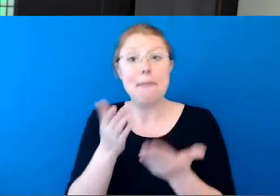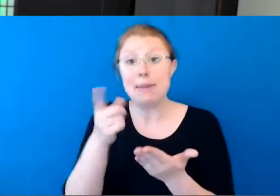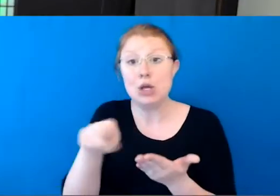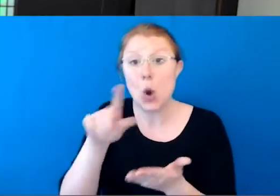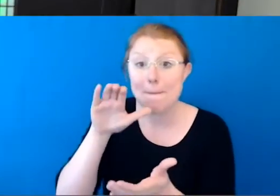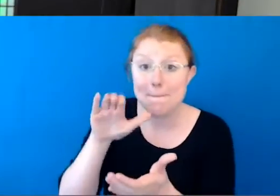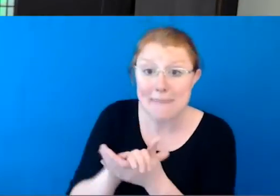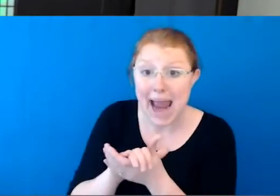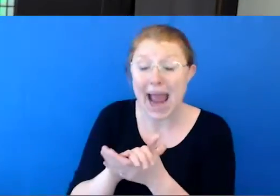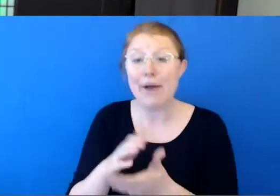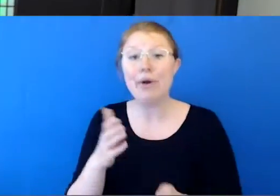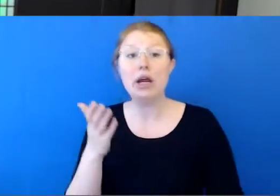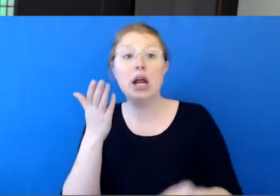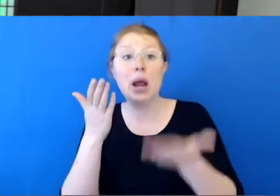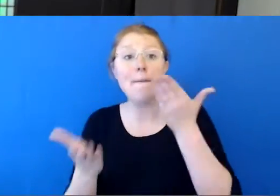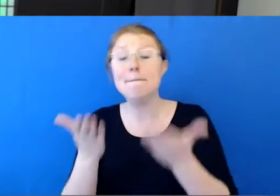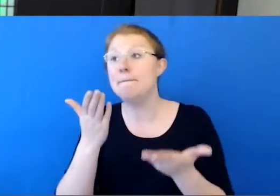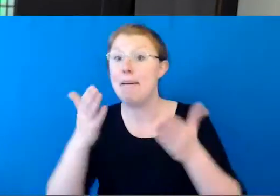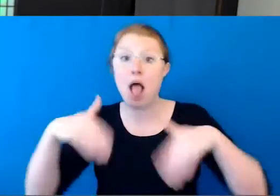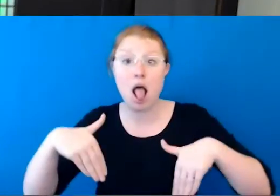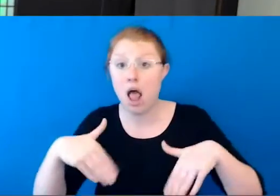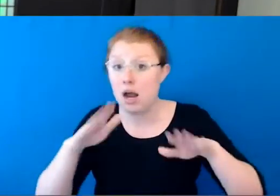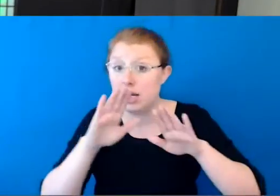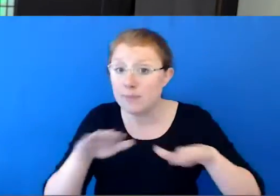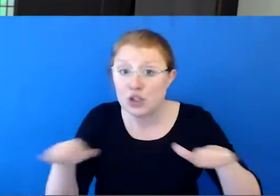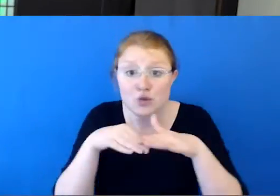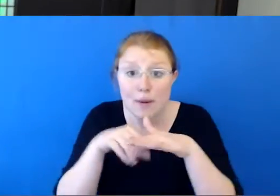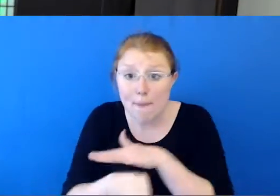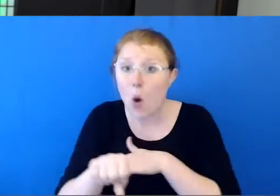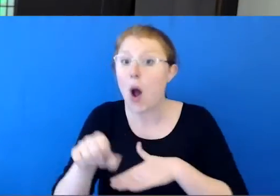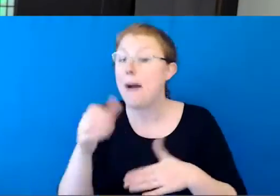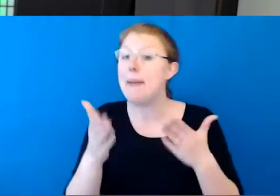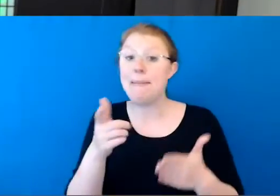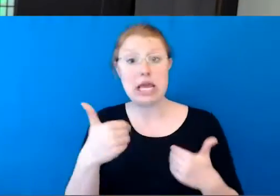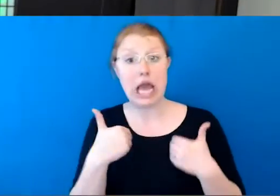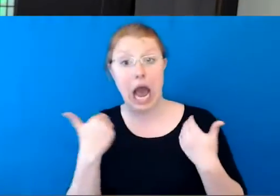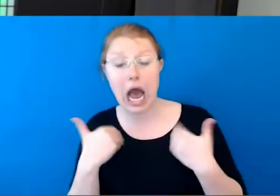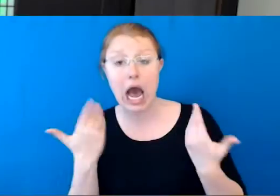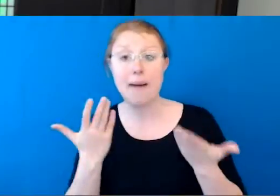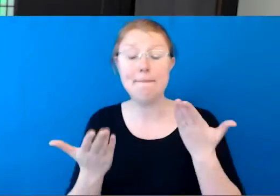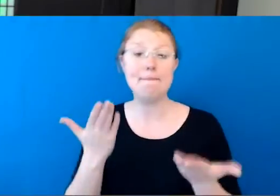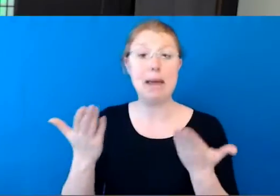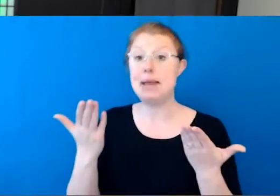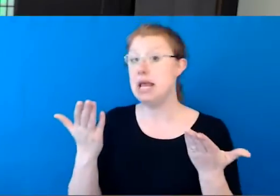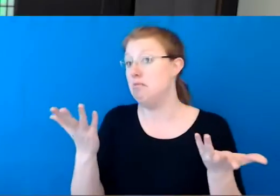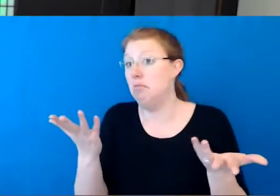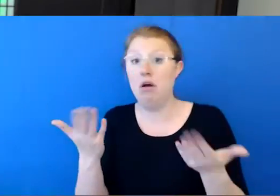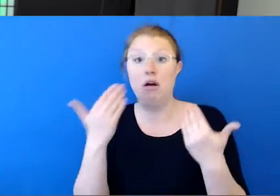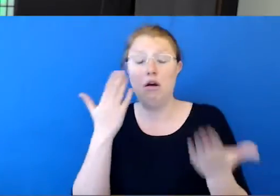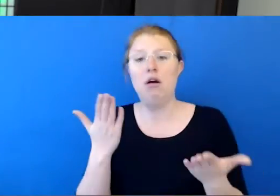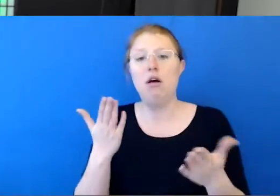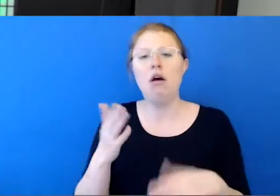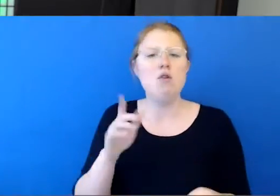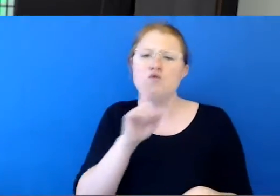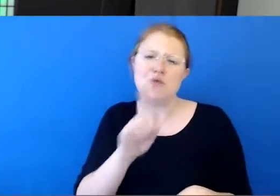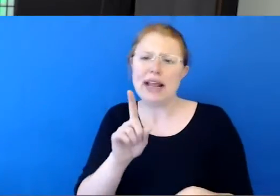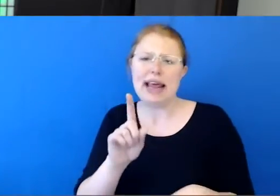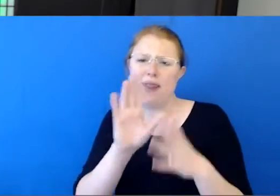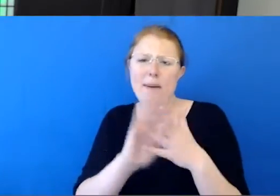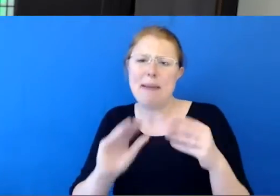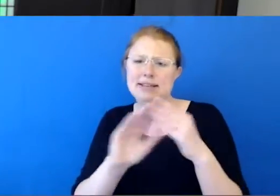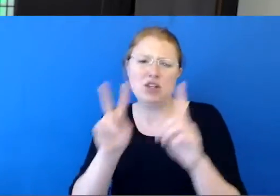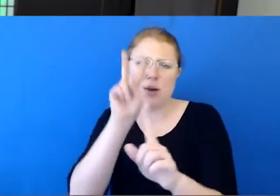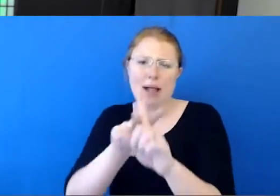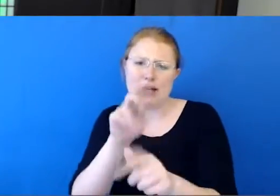children yet, or maybe you're waiting to be married, or maybe you're just a young woman, this message is generally inclusive of all of you fabulous